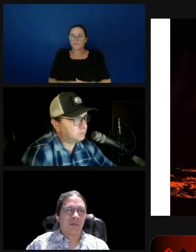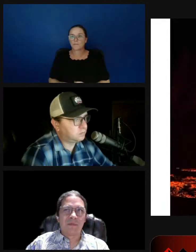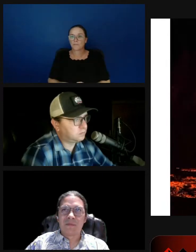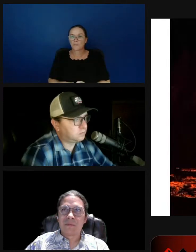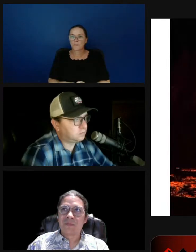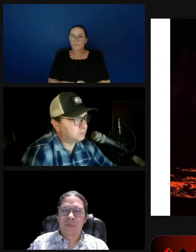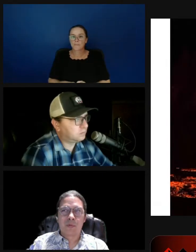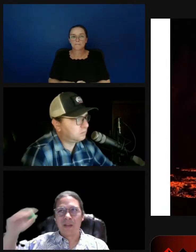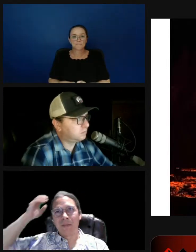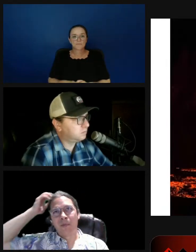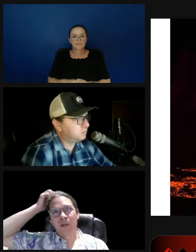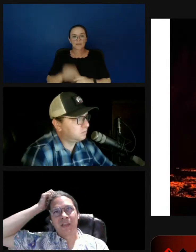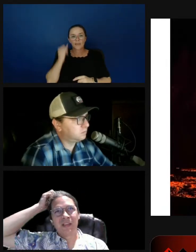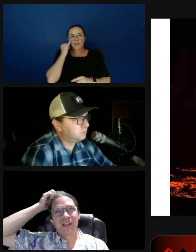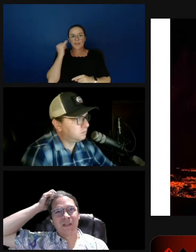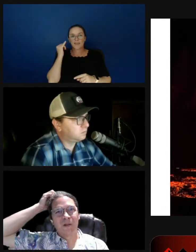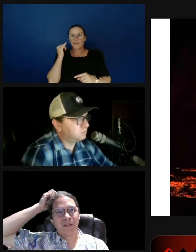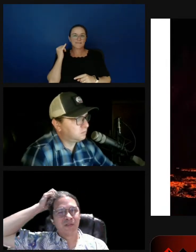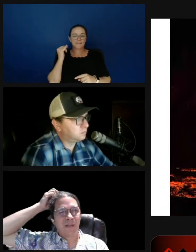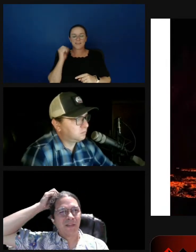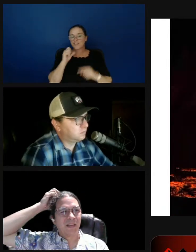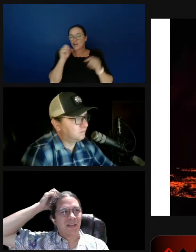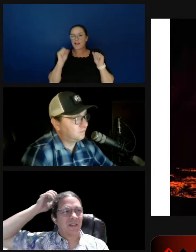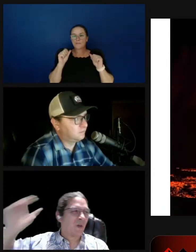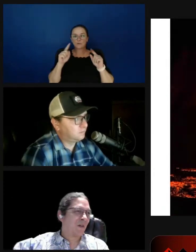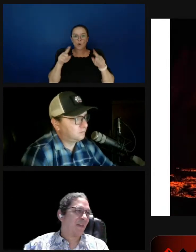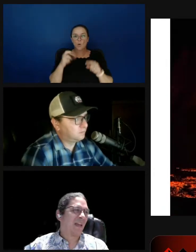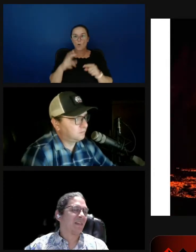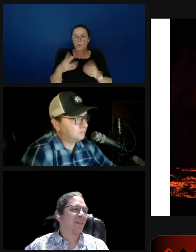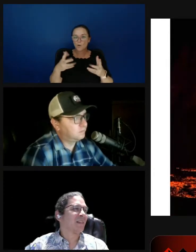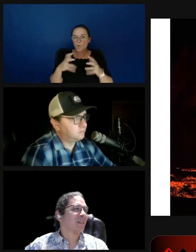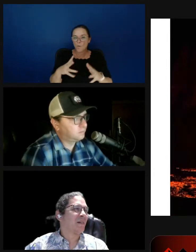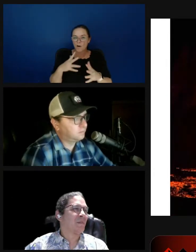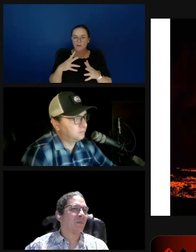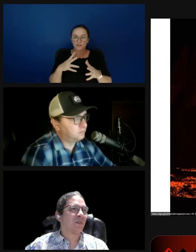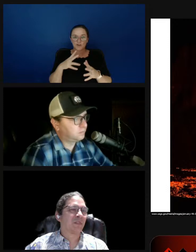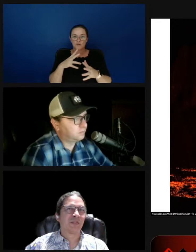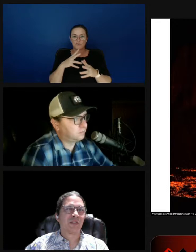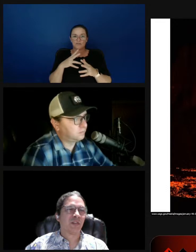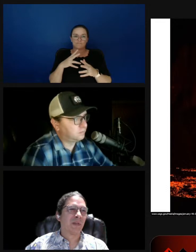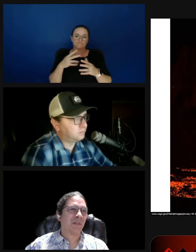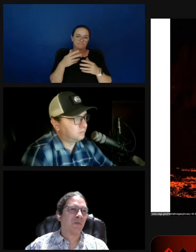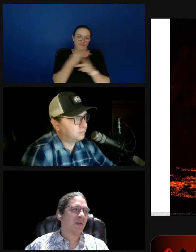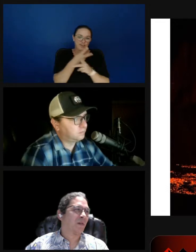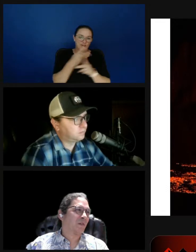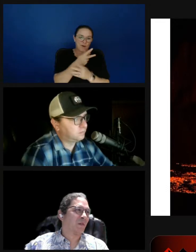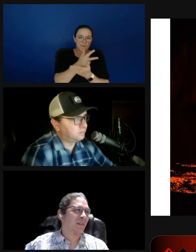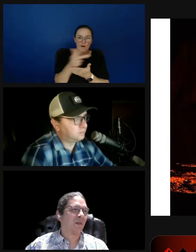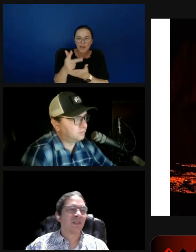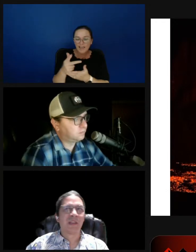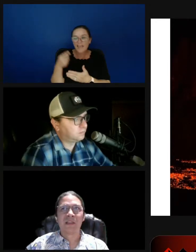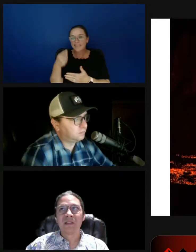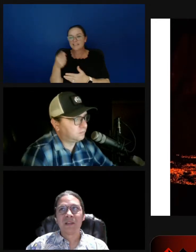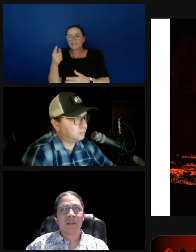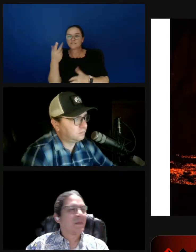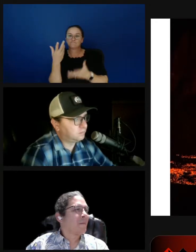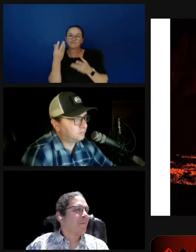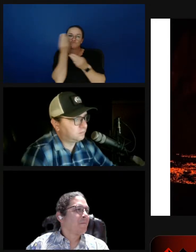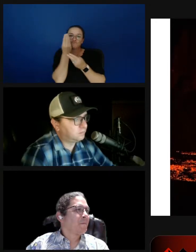able to brave the parking and all the traffic and all of that, there's just a little bit of a window into what that looks